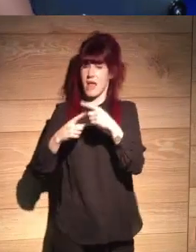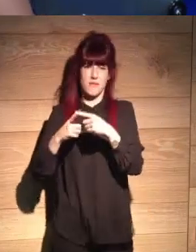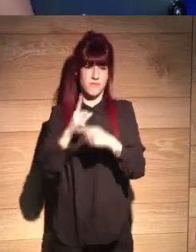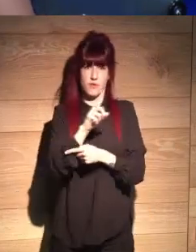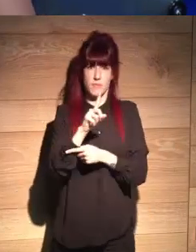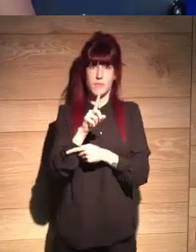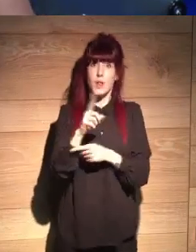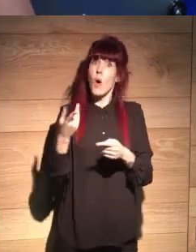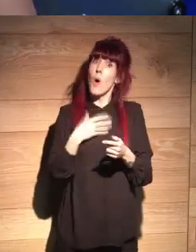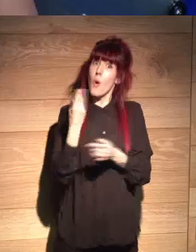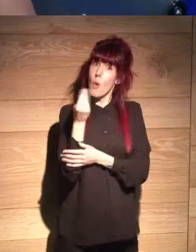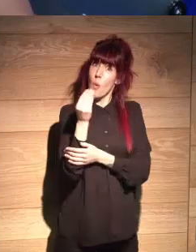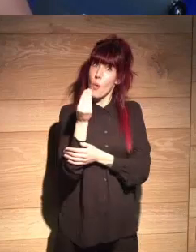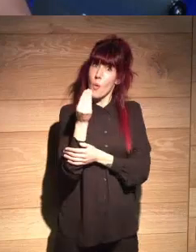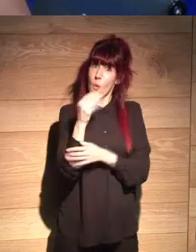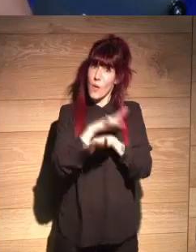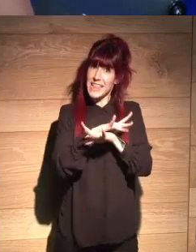difference. But